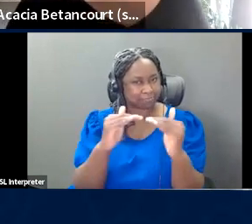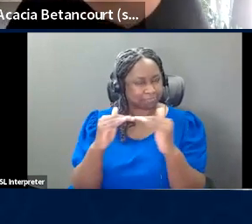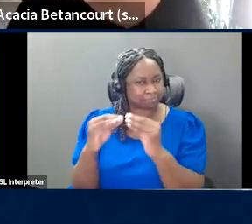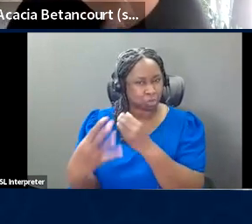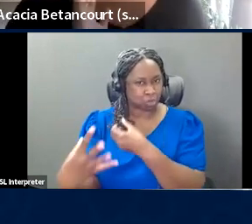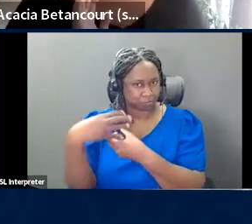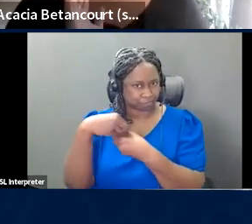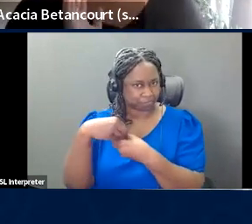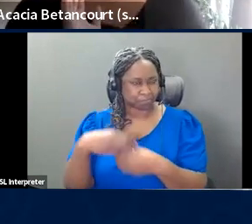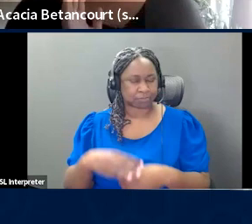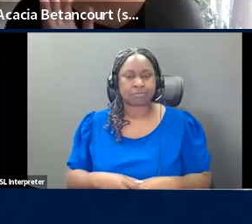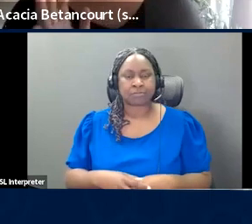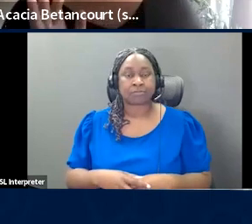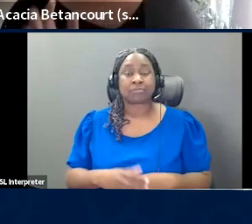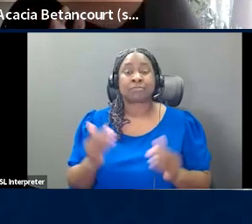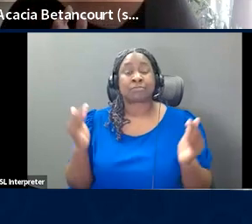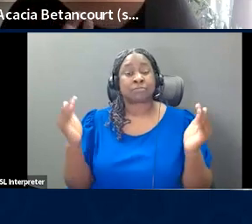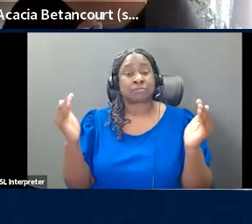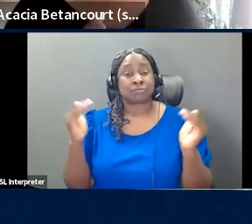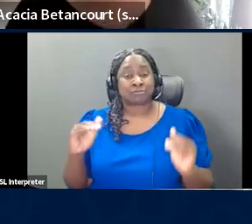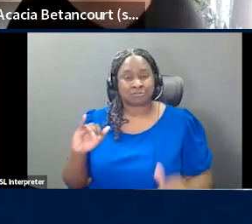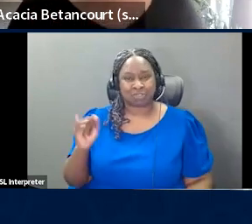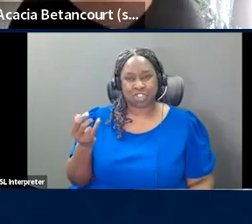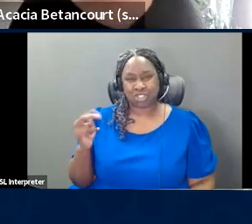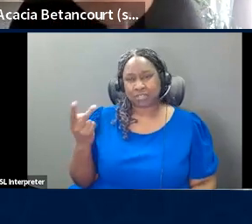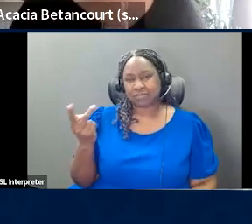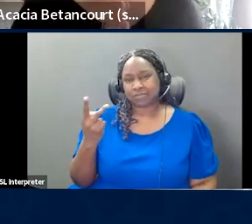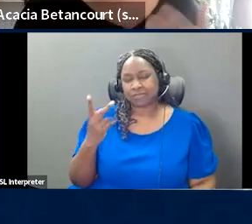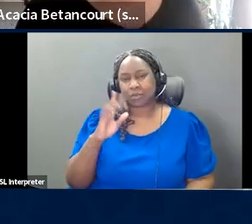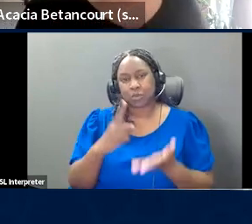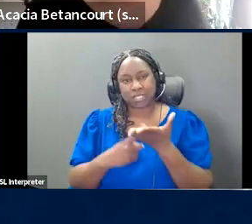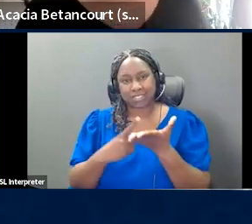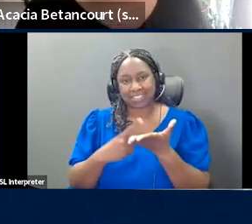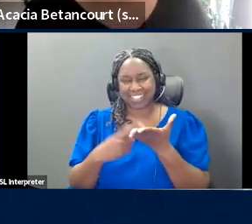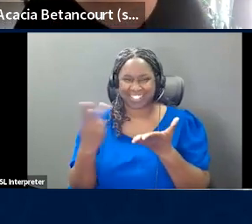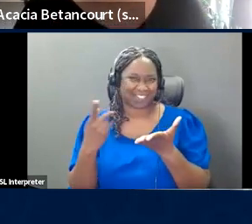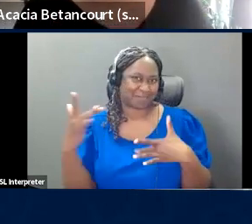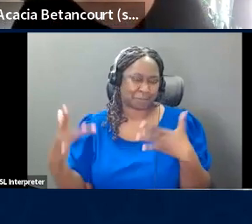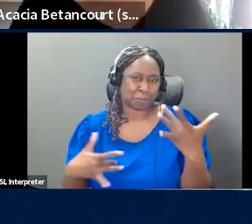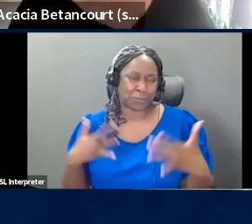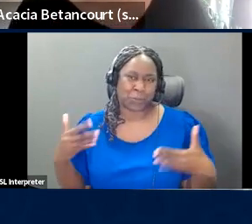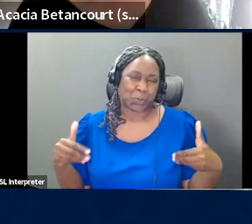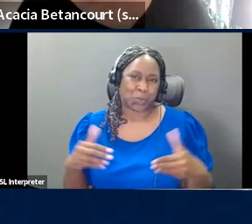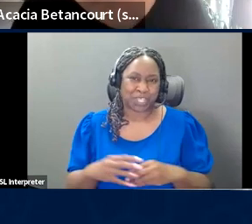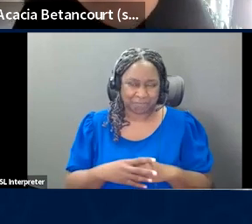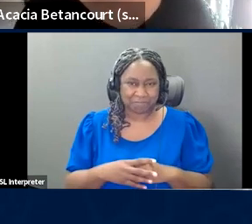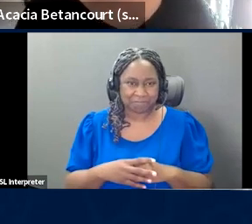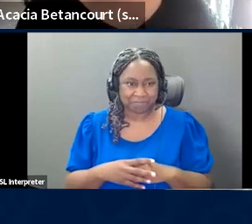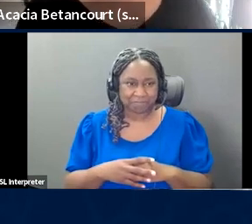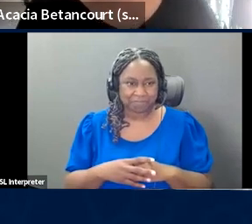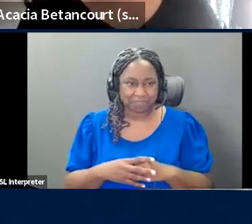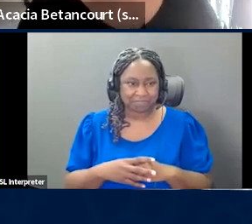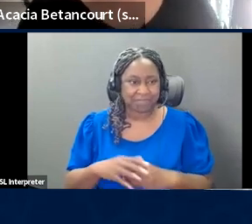So with that, we'll go in. John and I are going to talk about, we're very excited that the Annie E.